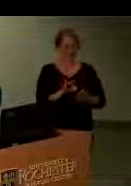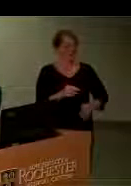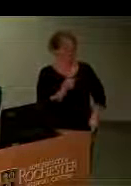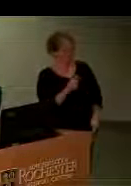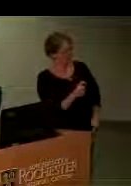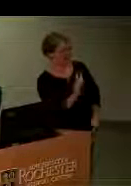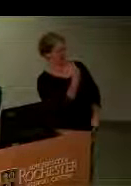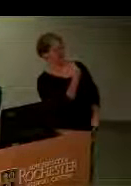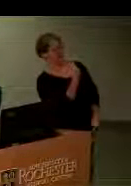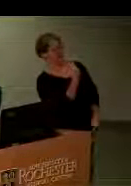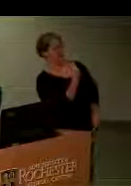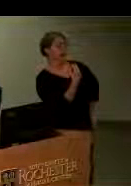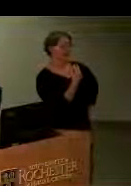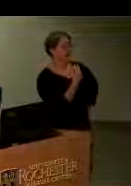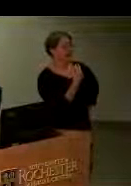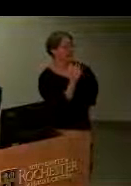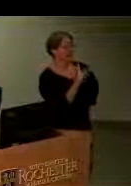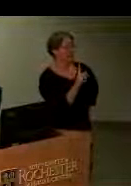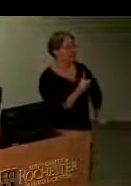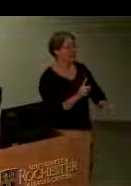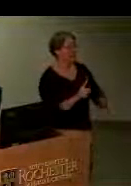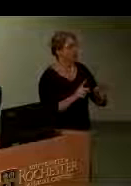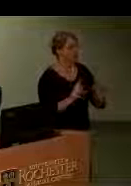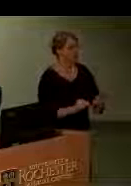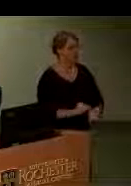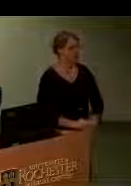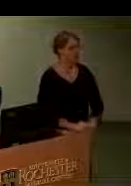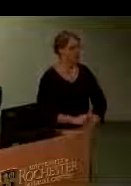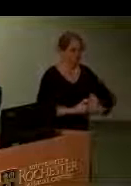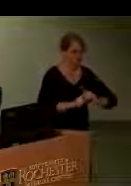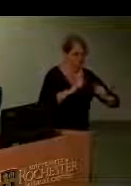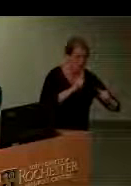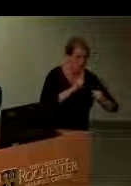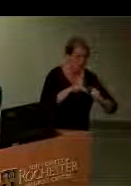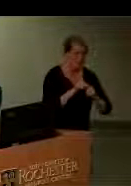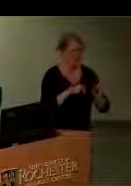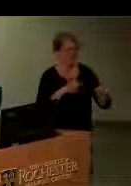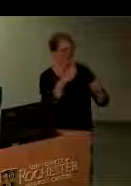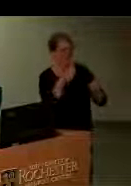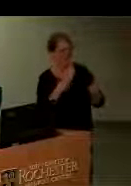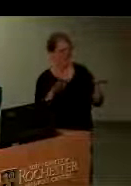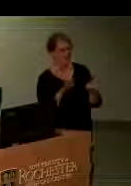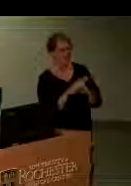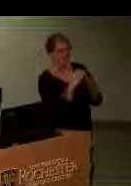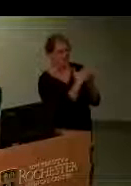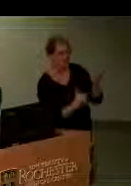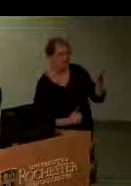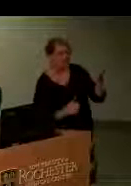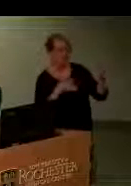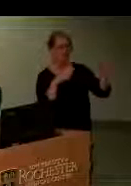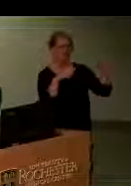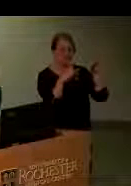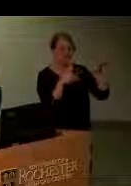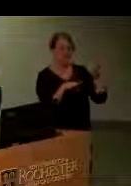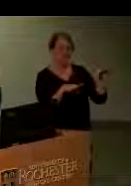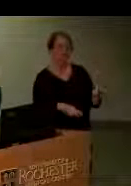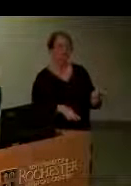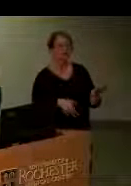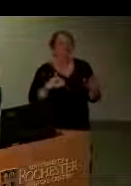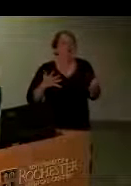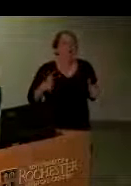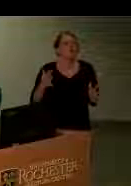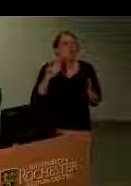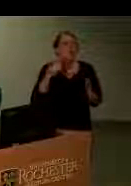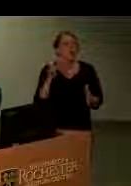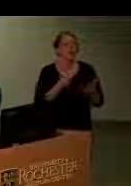goes, well, no, we got to talk about this. Tell me your whole list. We go through the list. And I said, well, I already know where